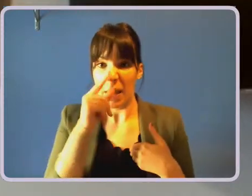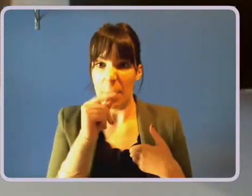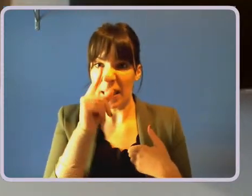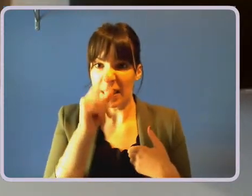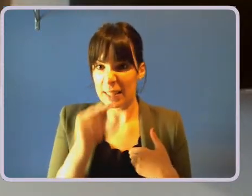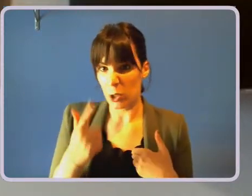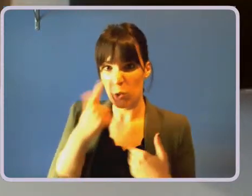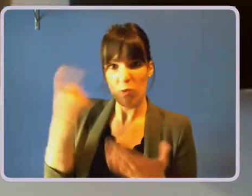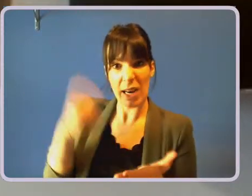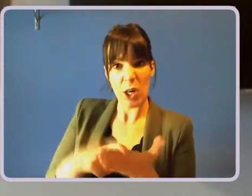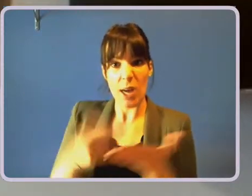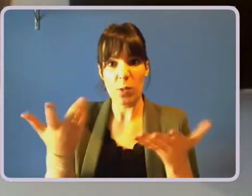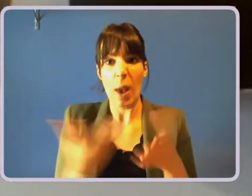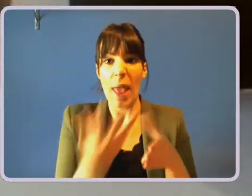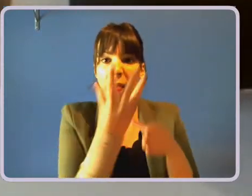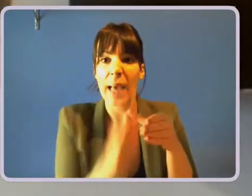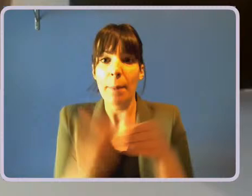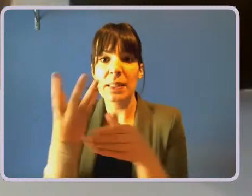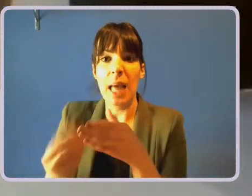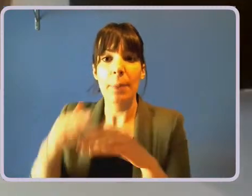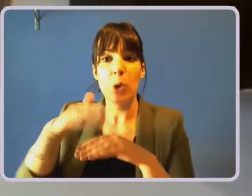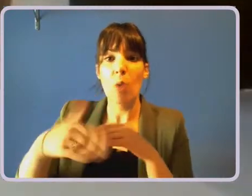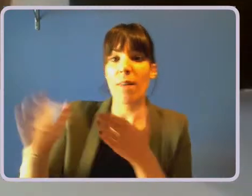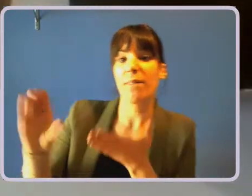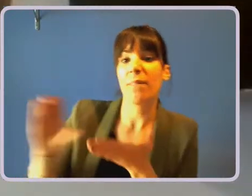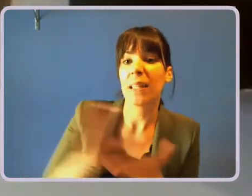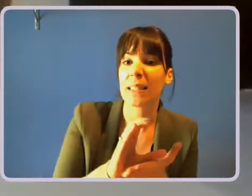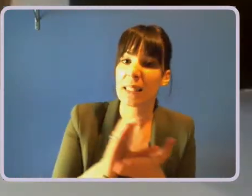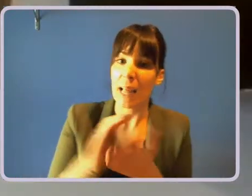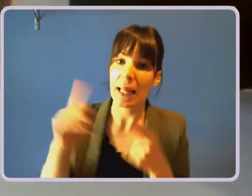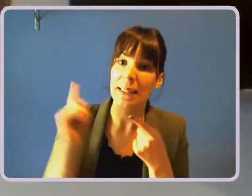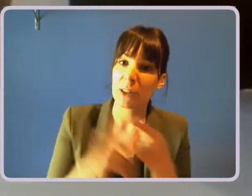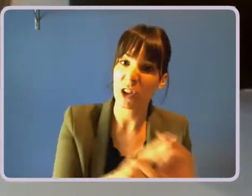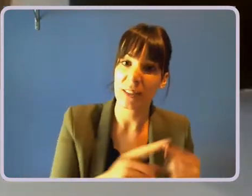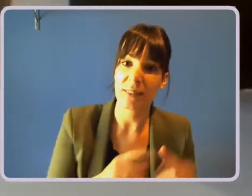funding and the like. So, yeah.